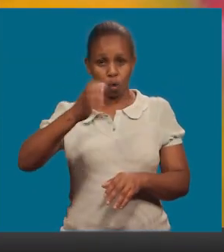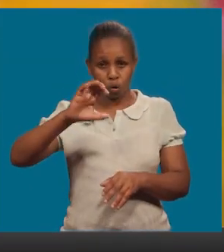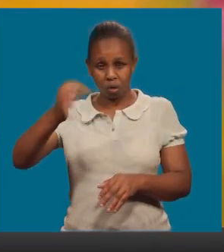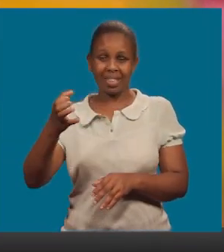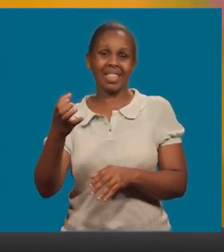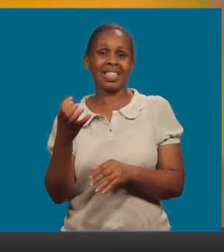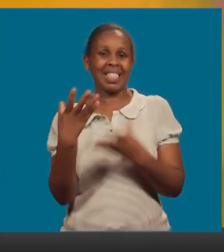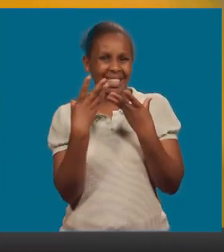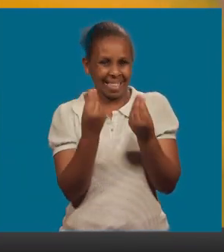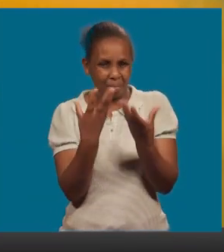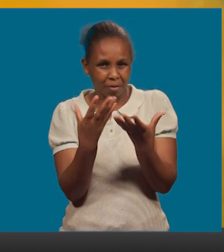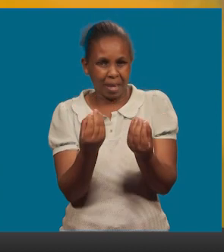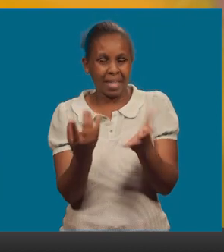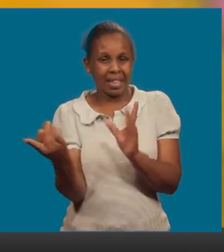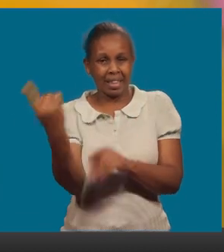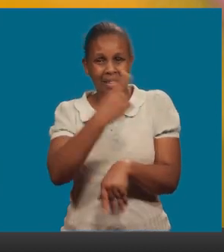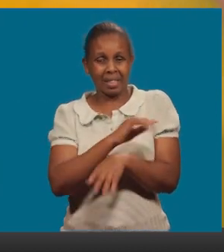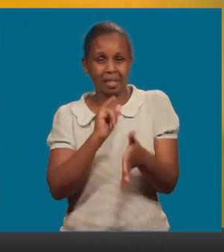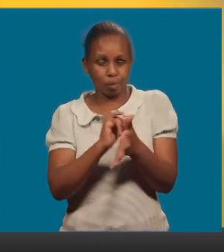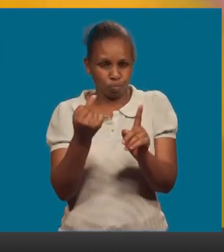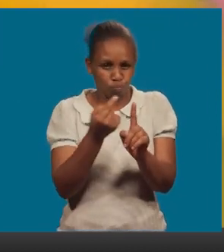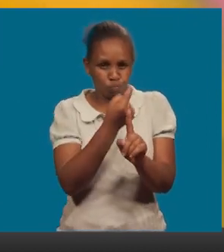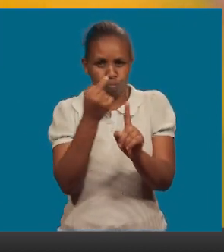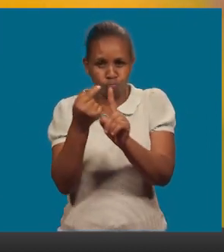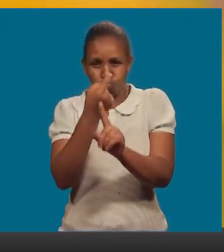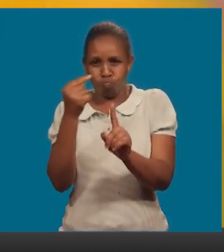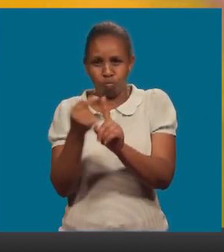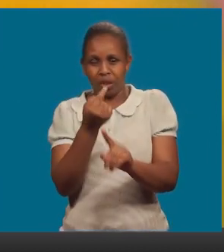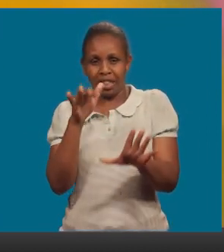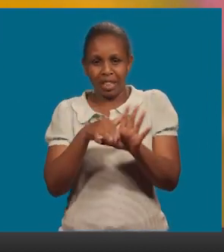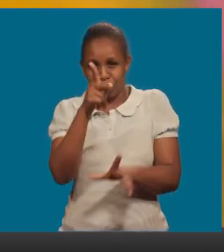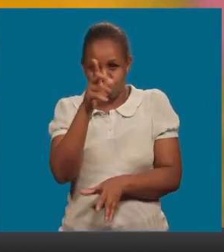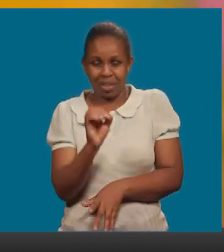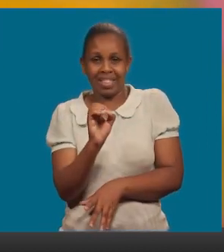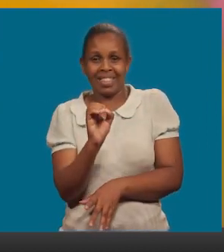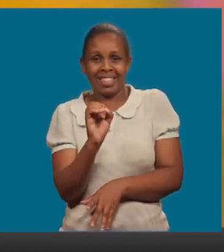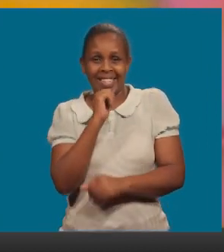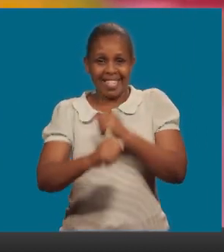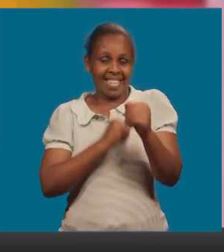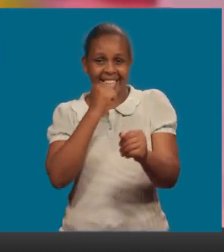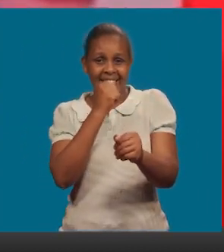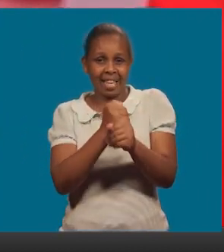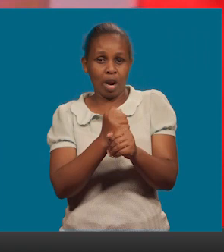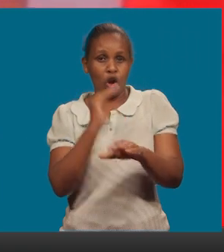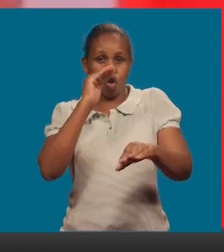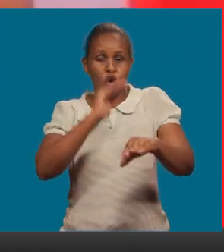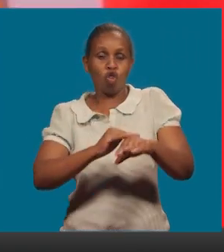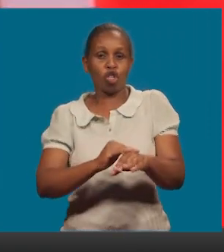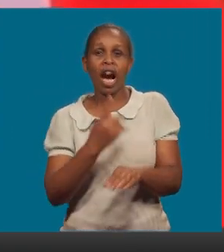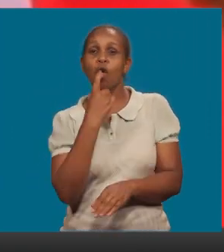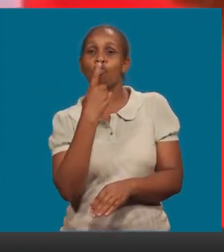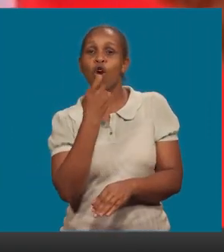been simplified these days. At the days when we did cross stitch, when I was in my 20s, it just used to be on a